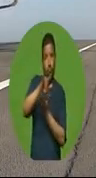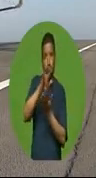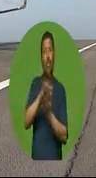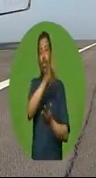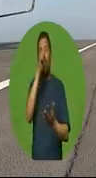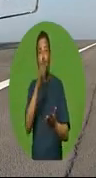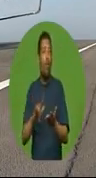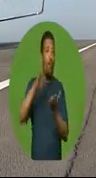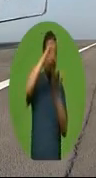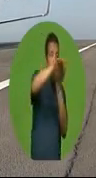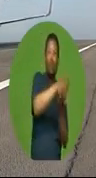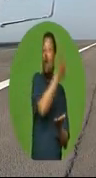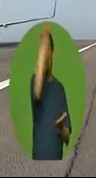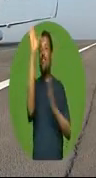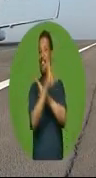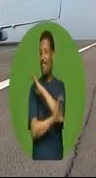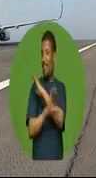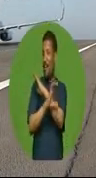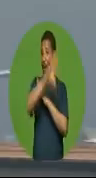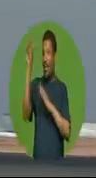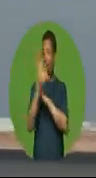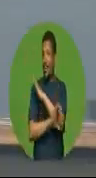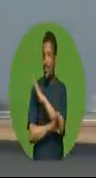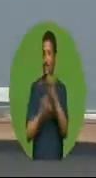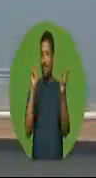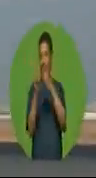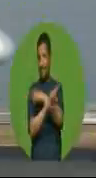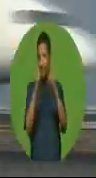to other African countries, or vice versa.